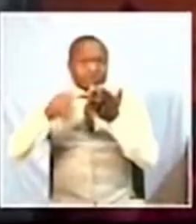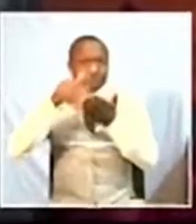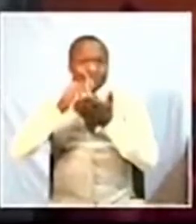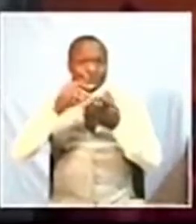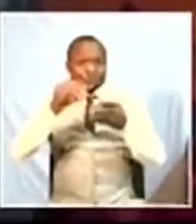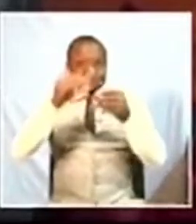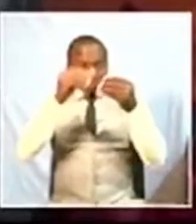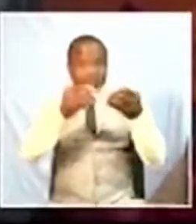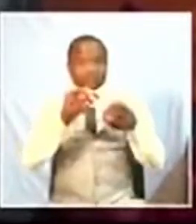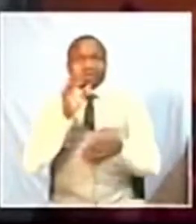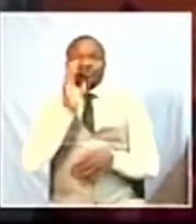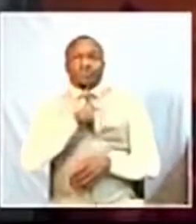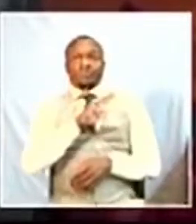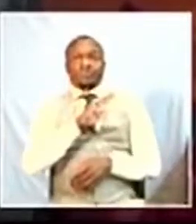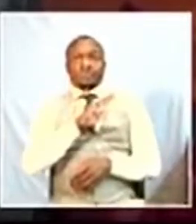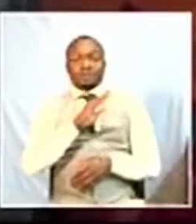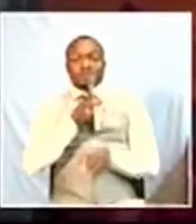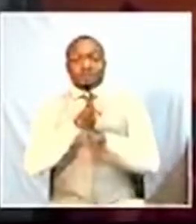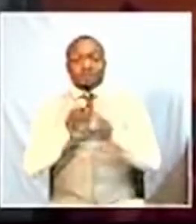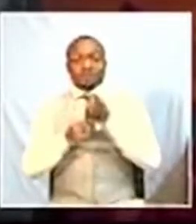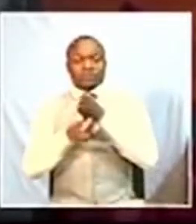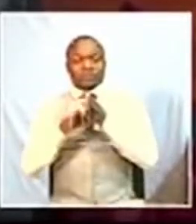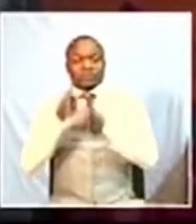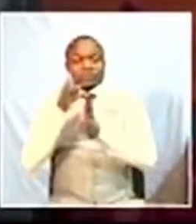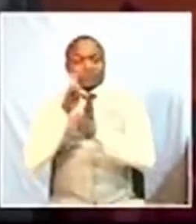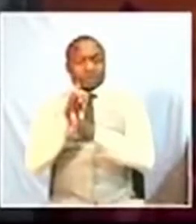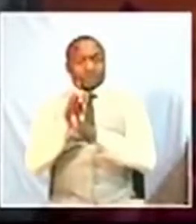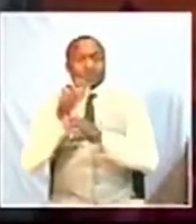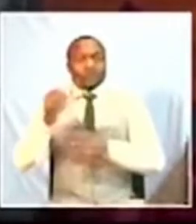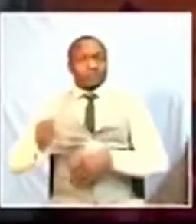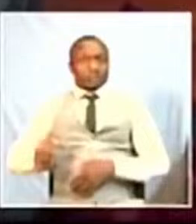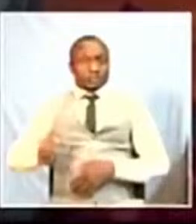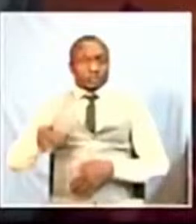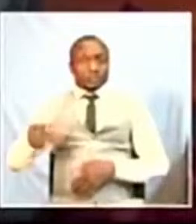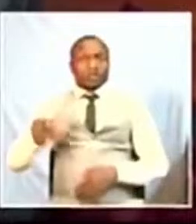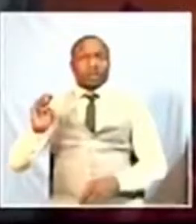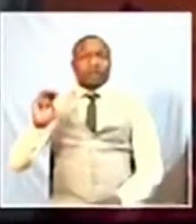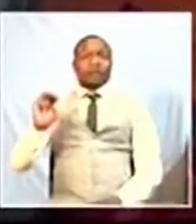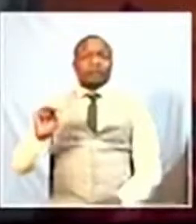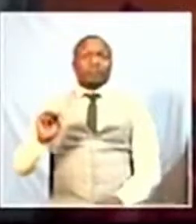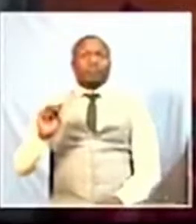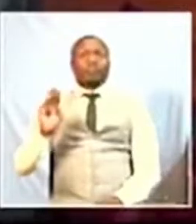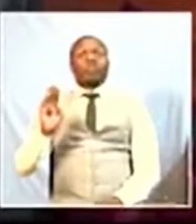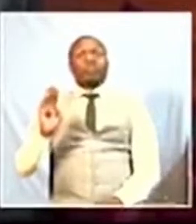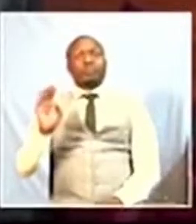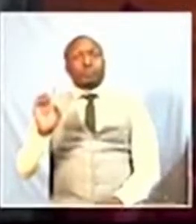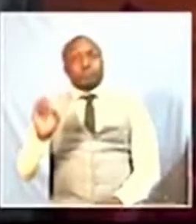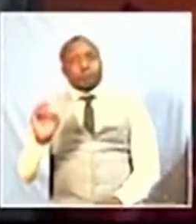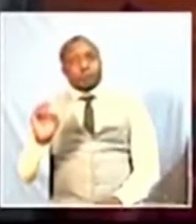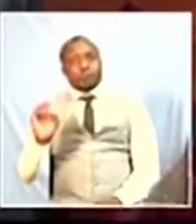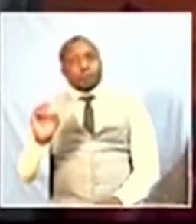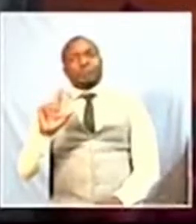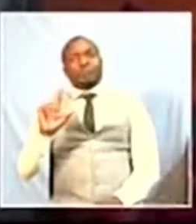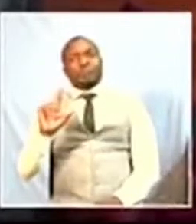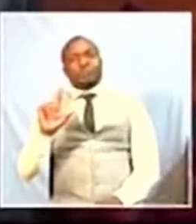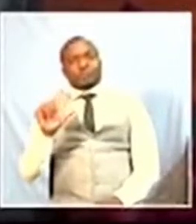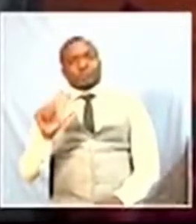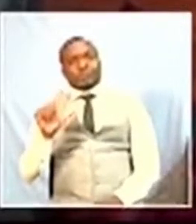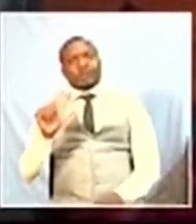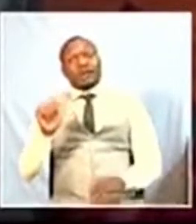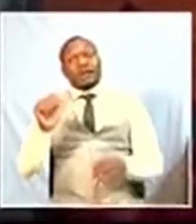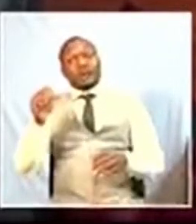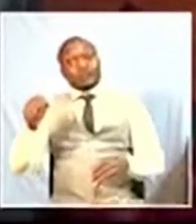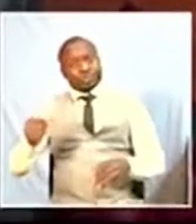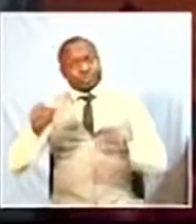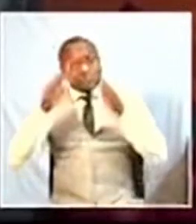delivered, Chair. There is also construction of Chief Mboloma's Palace. This one, it's still underway.